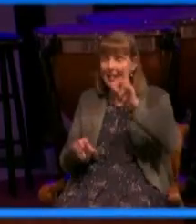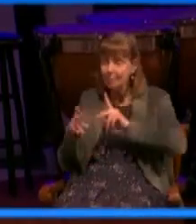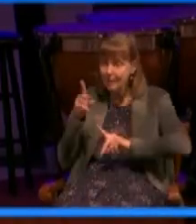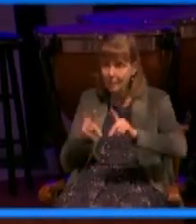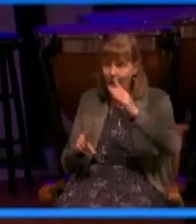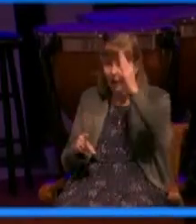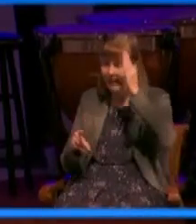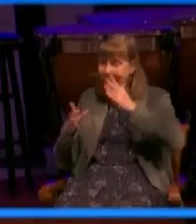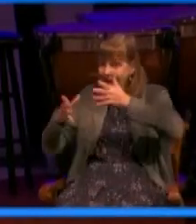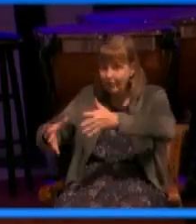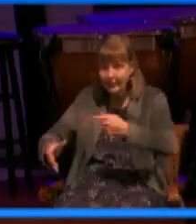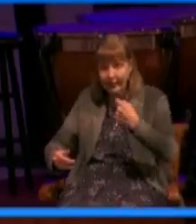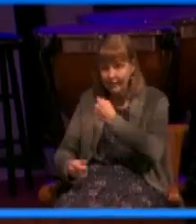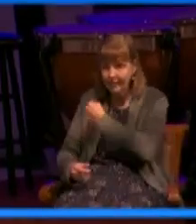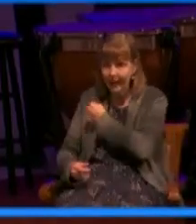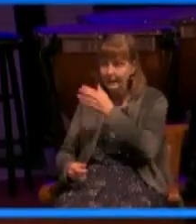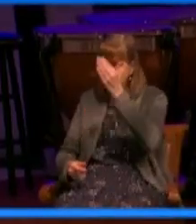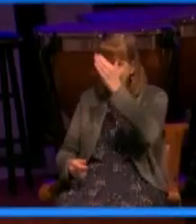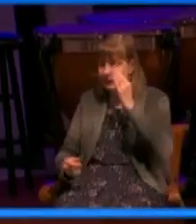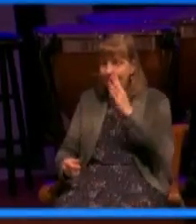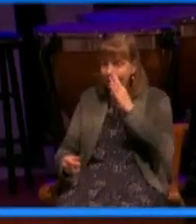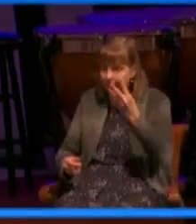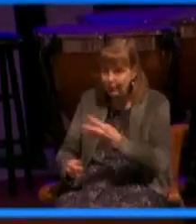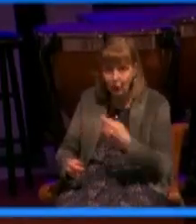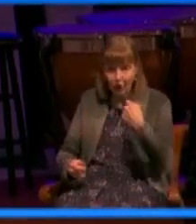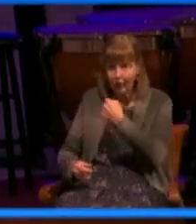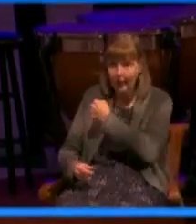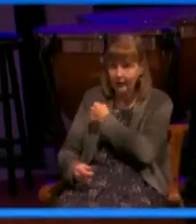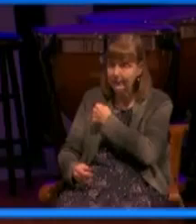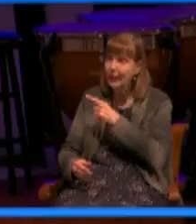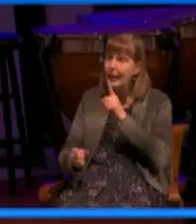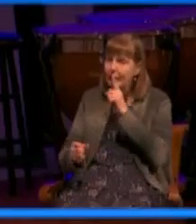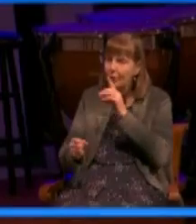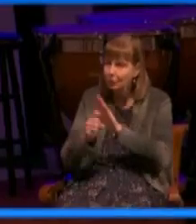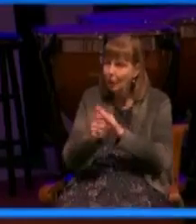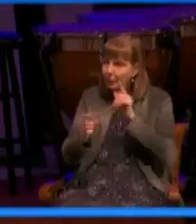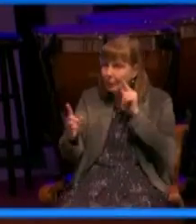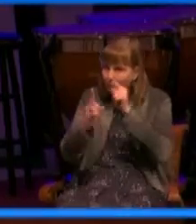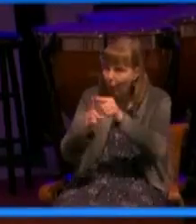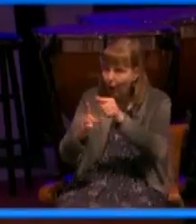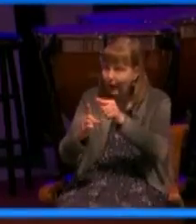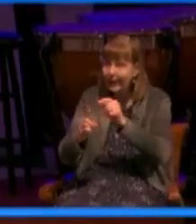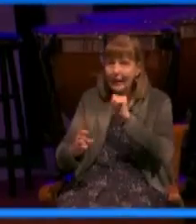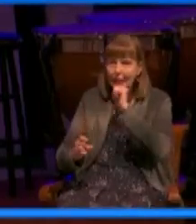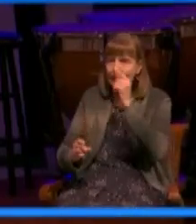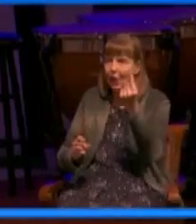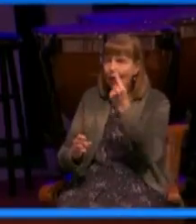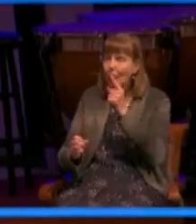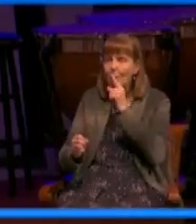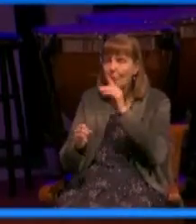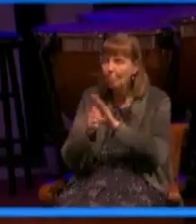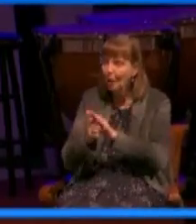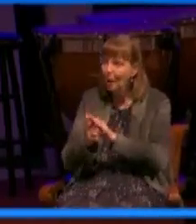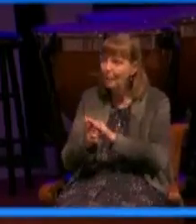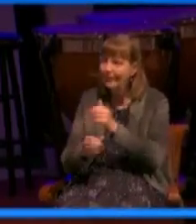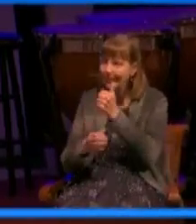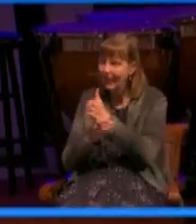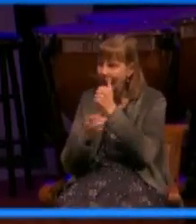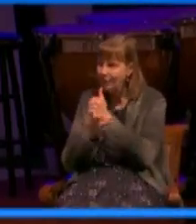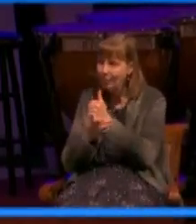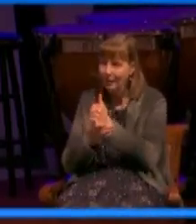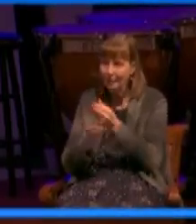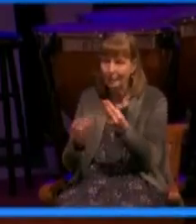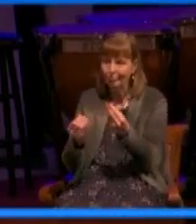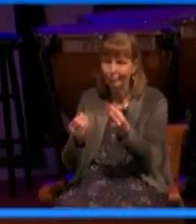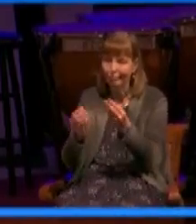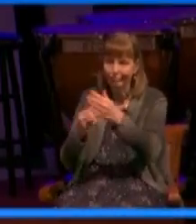forsake us. This is the promise that he's made, the purpose of his promise. He wasn't just promising Abraham a piece of dirt in the Middle East. He was